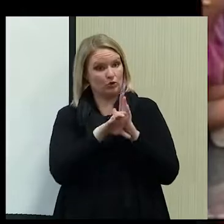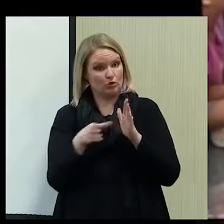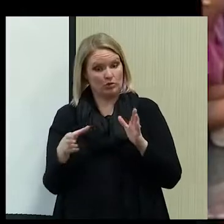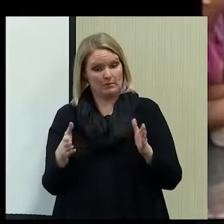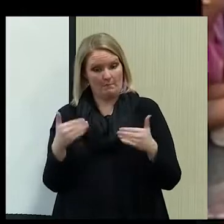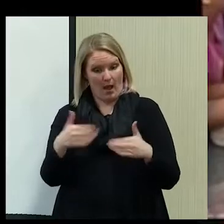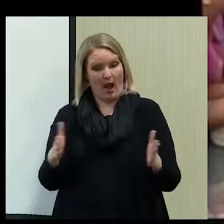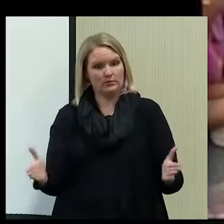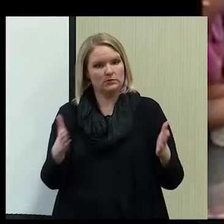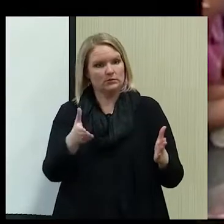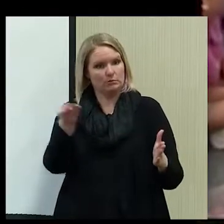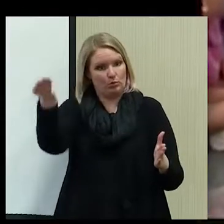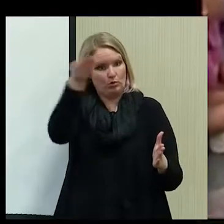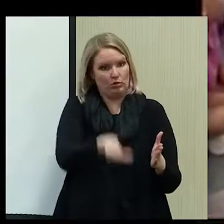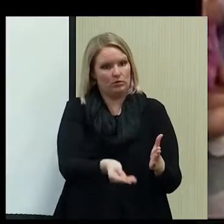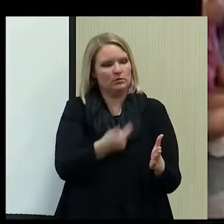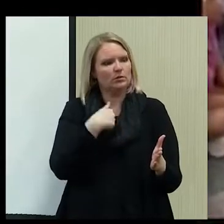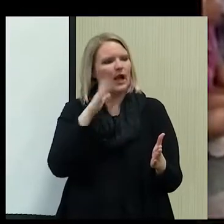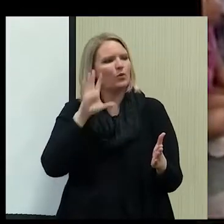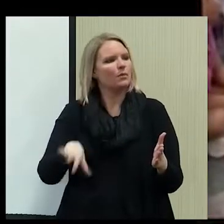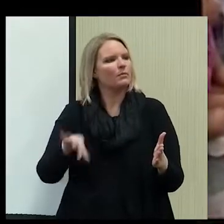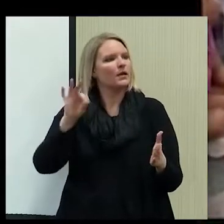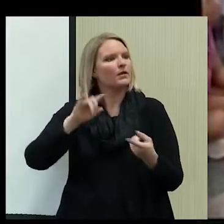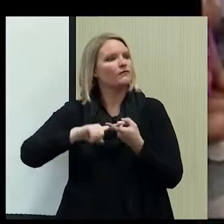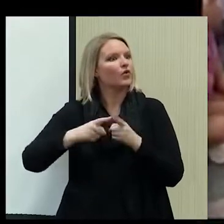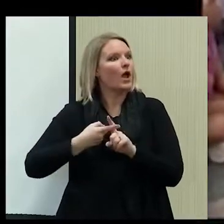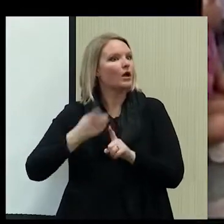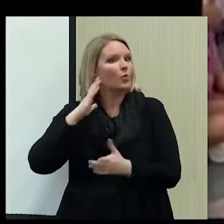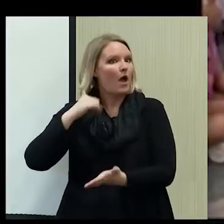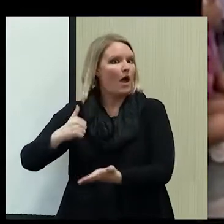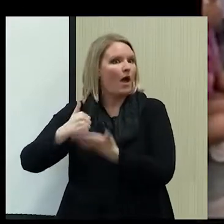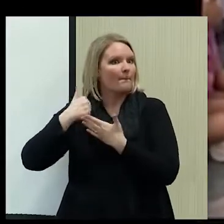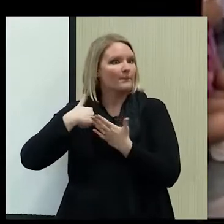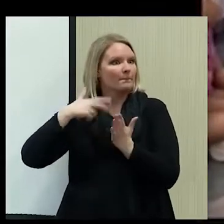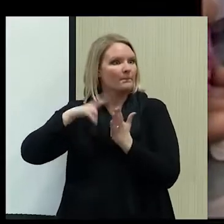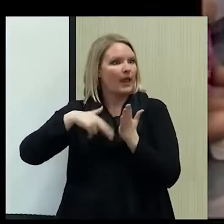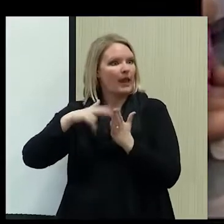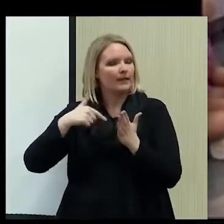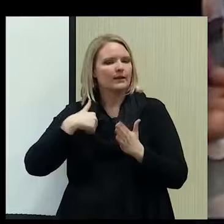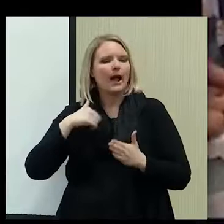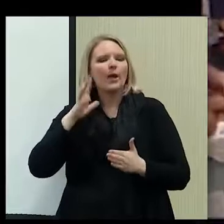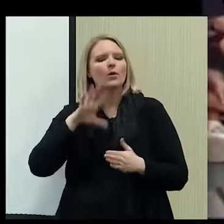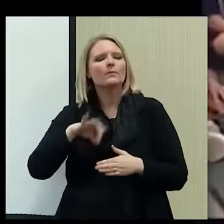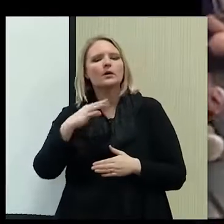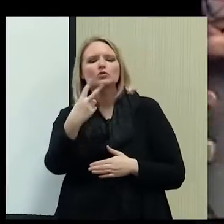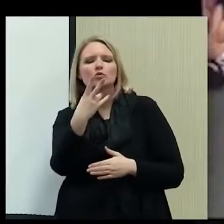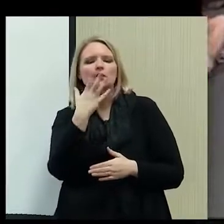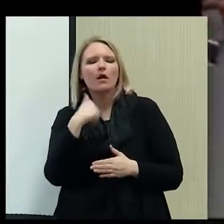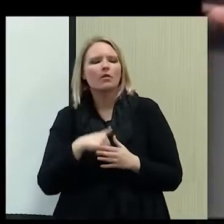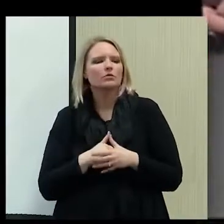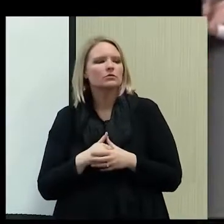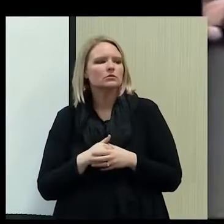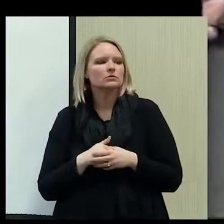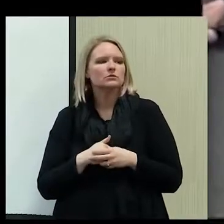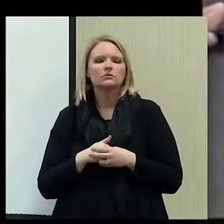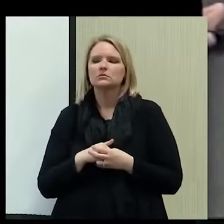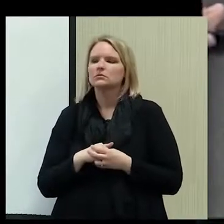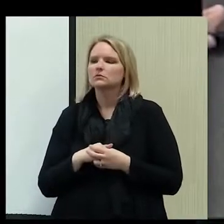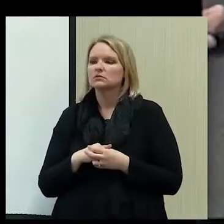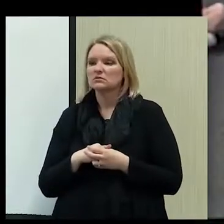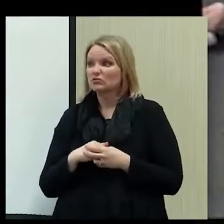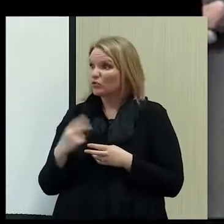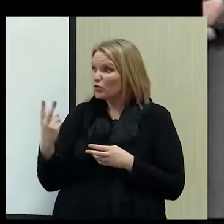box. And then I'm going to pick a friend to help me paint. And I'm going to pick 2 colors. Let's